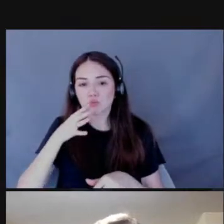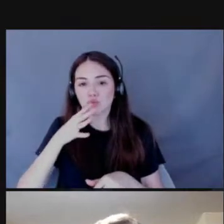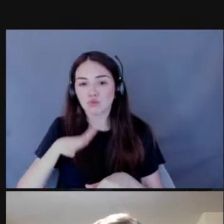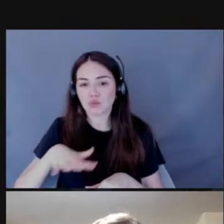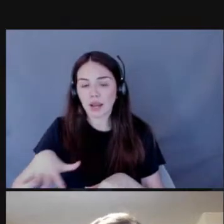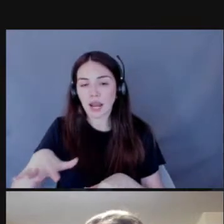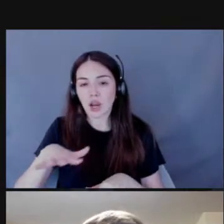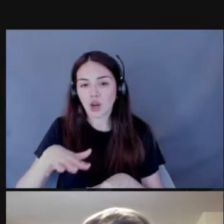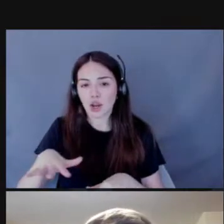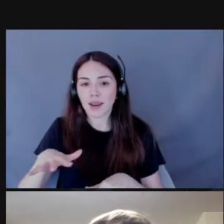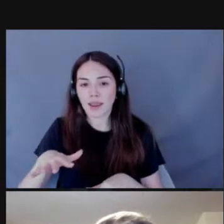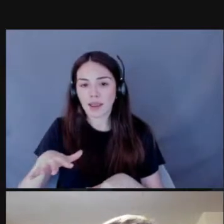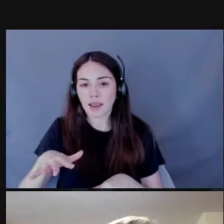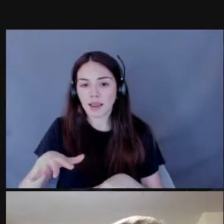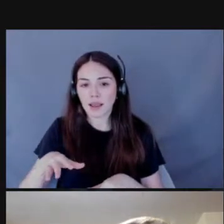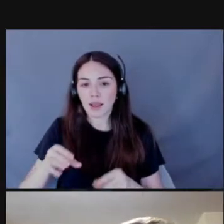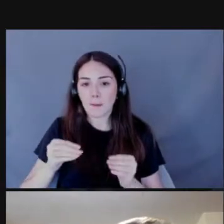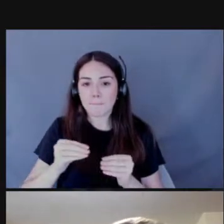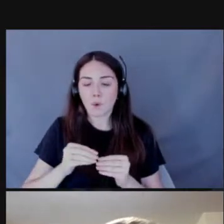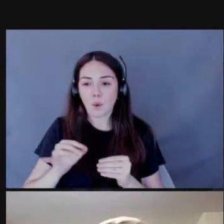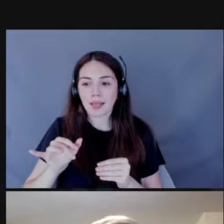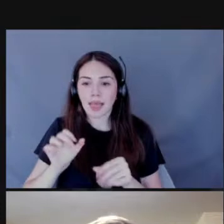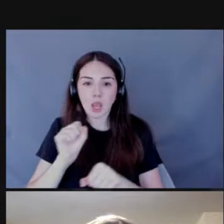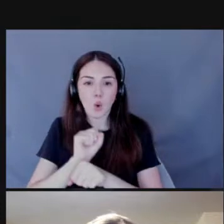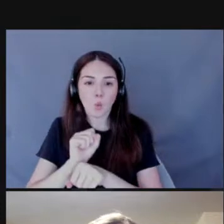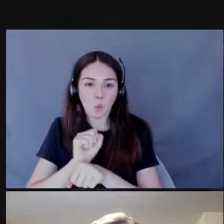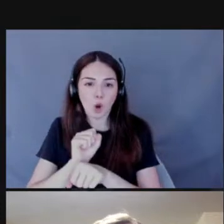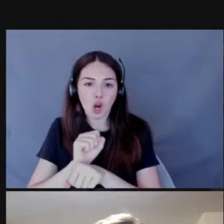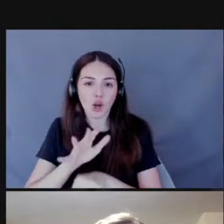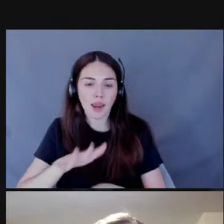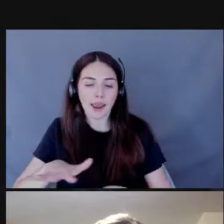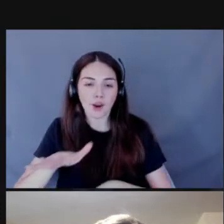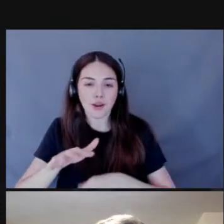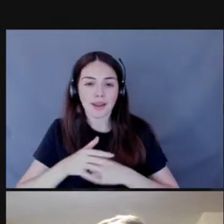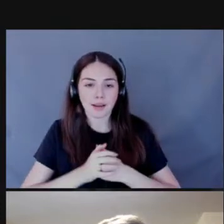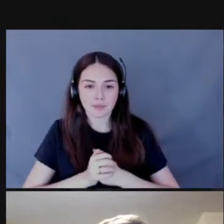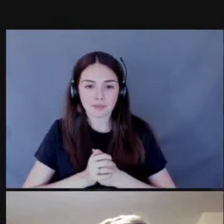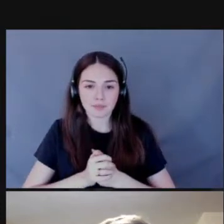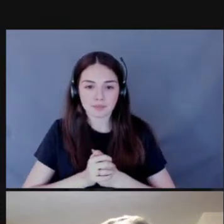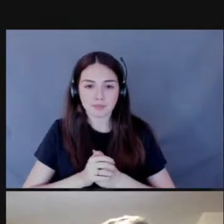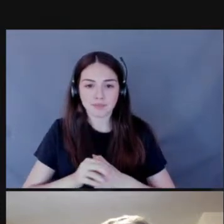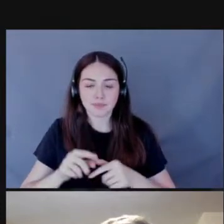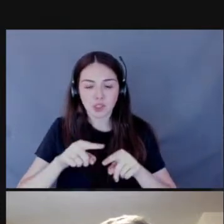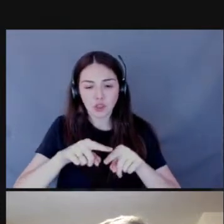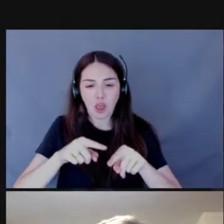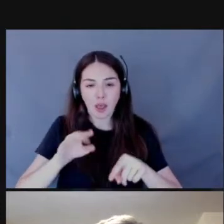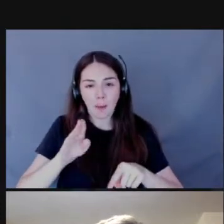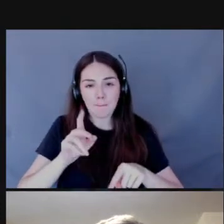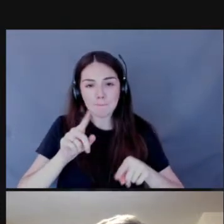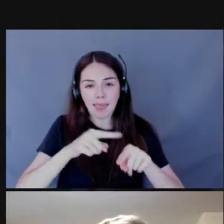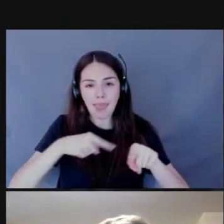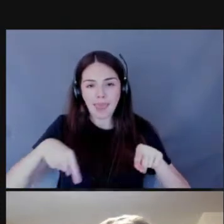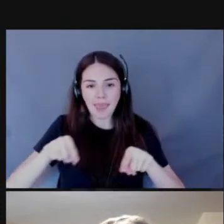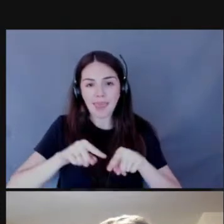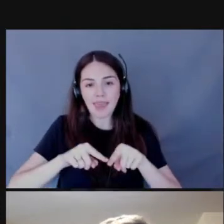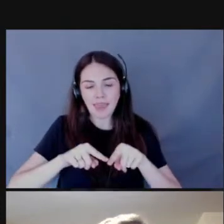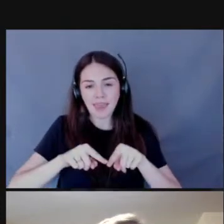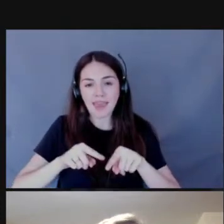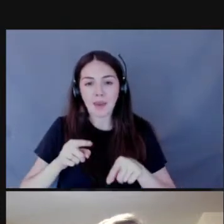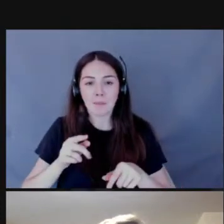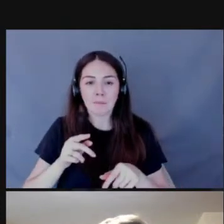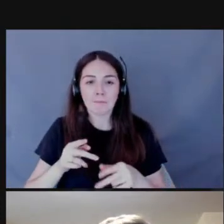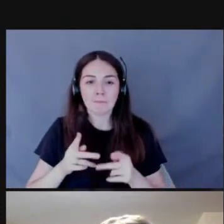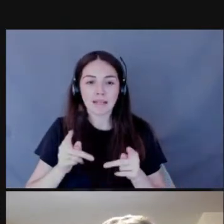a site of work. The ring around the bay, as I like to call it, places like the Northern